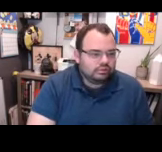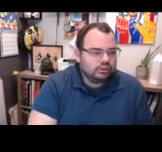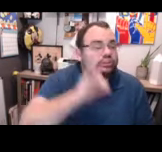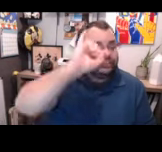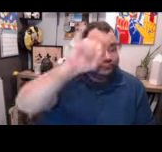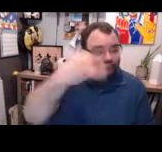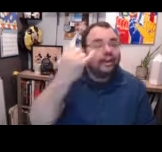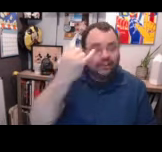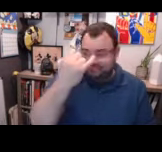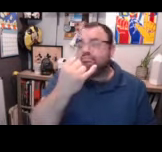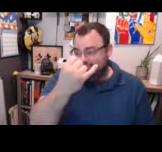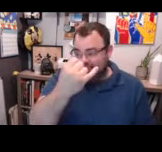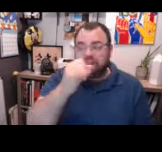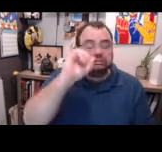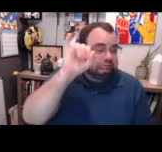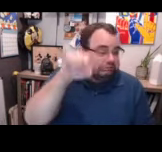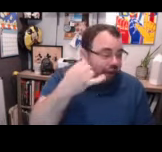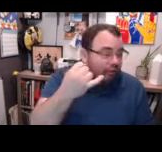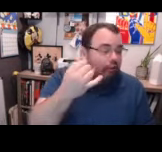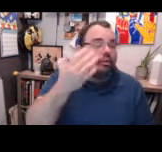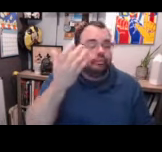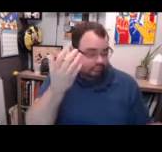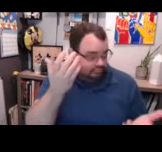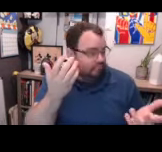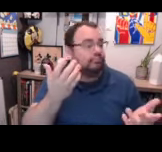J. Right, J.